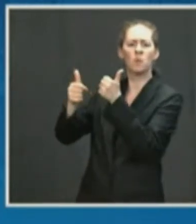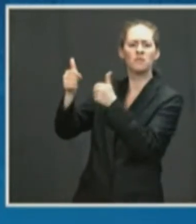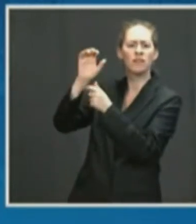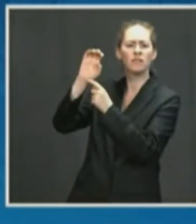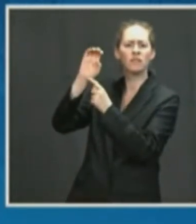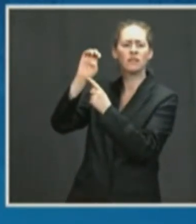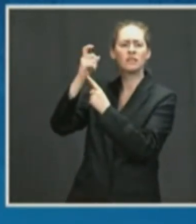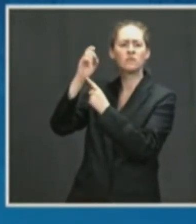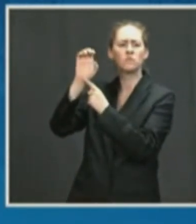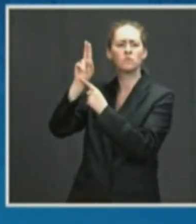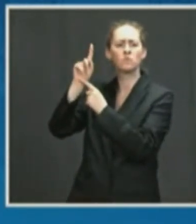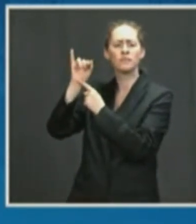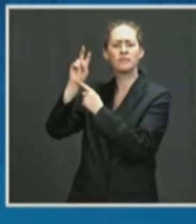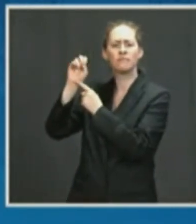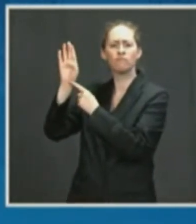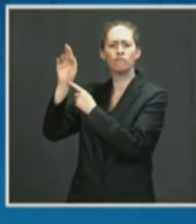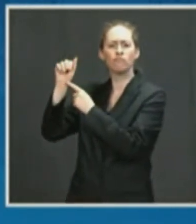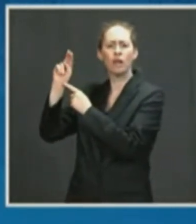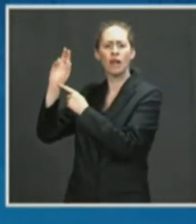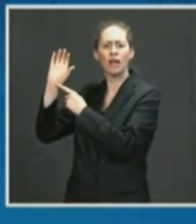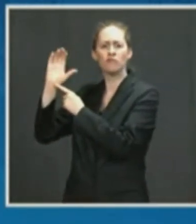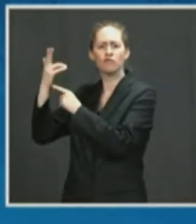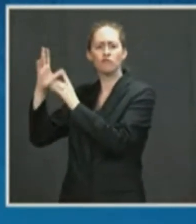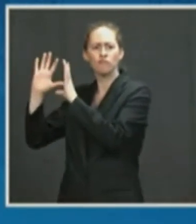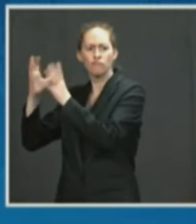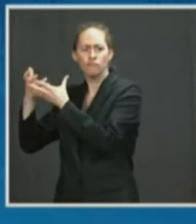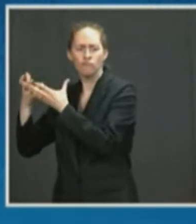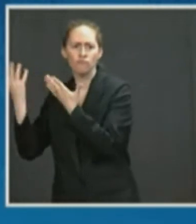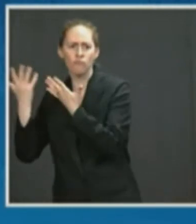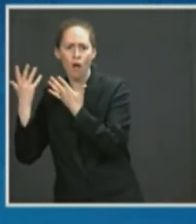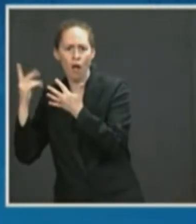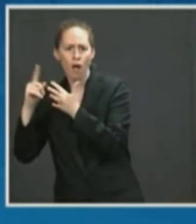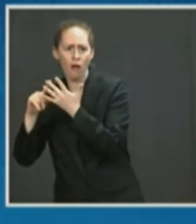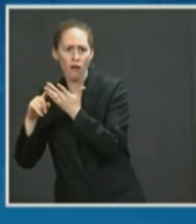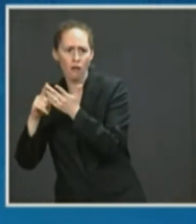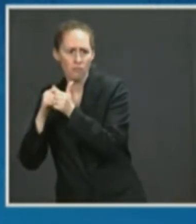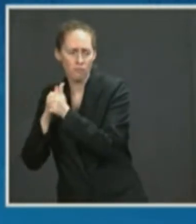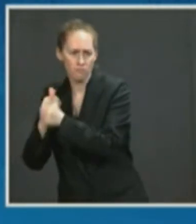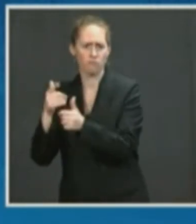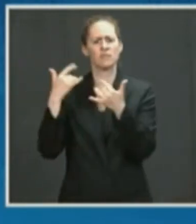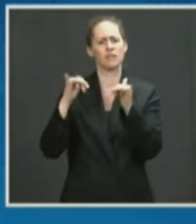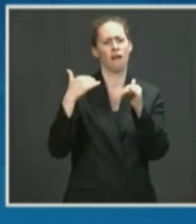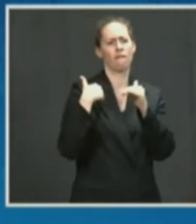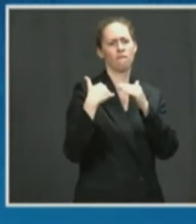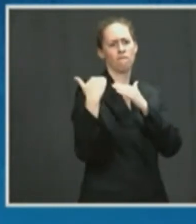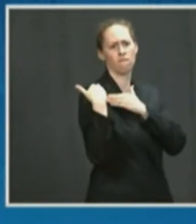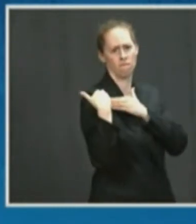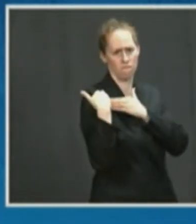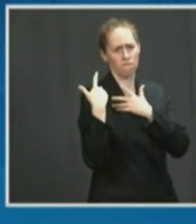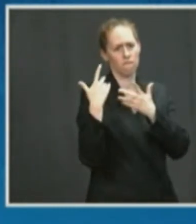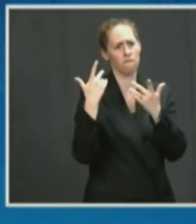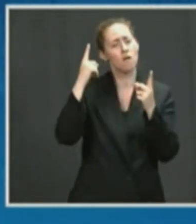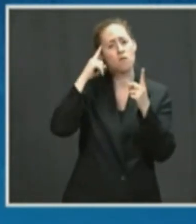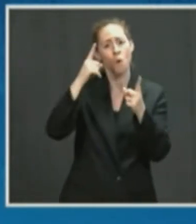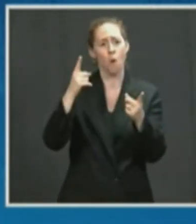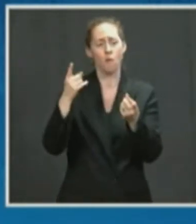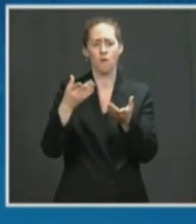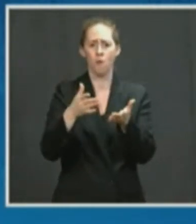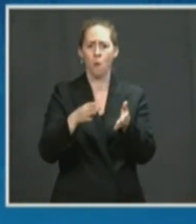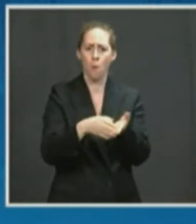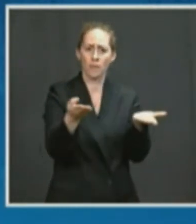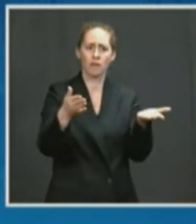that with accountability and by opening our doors to ensure that people can see what we're spending the money